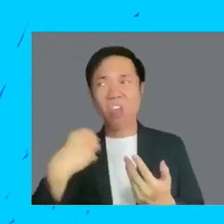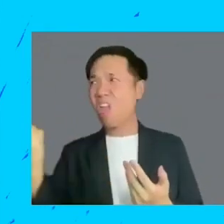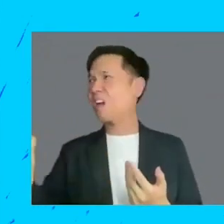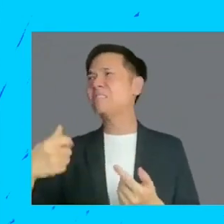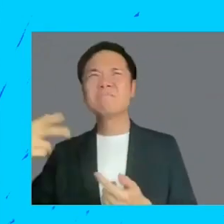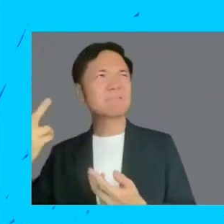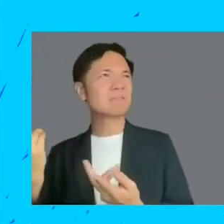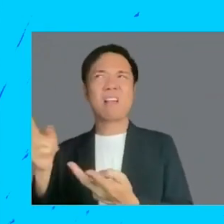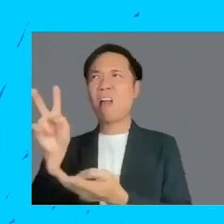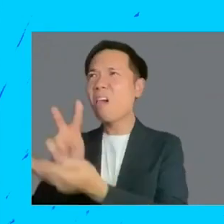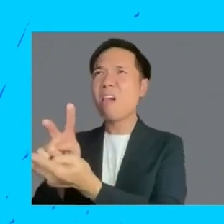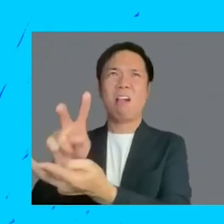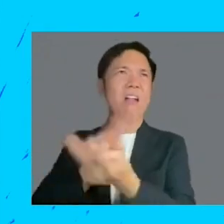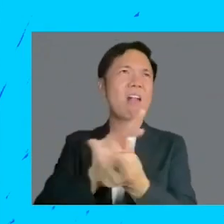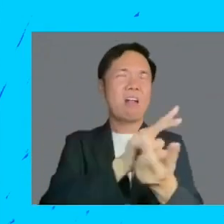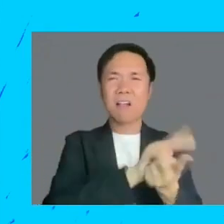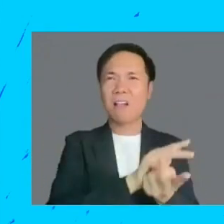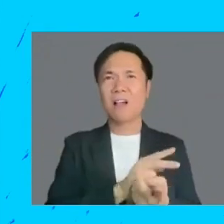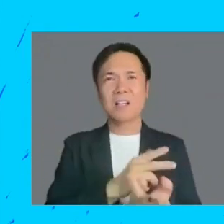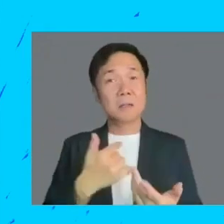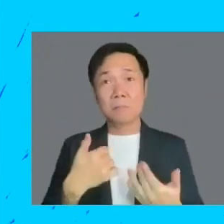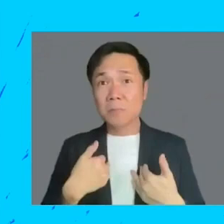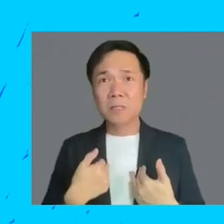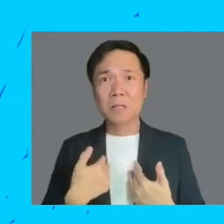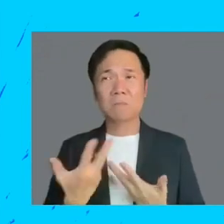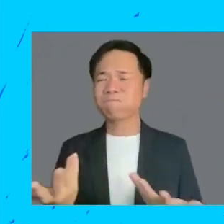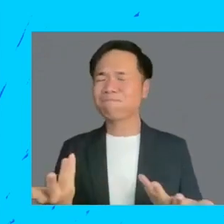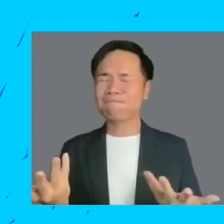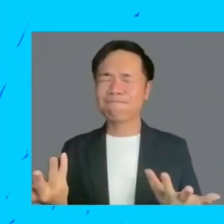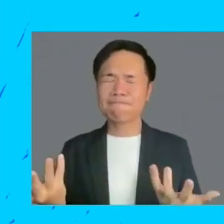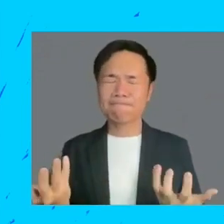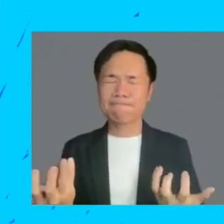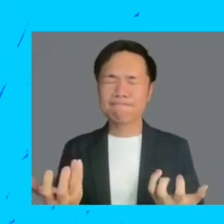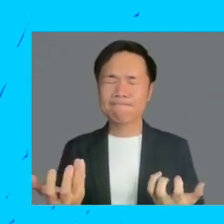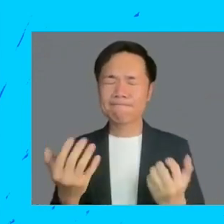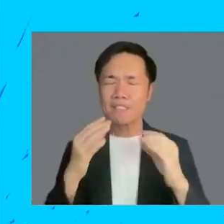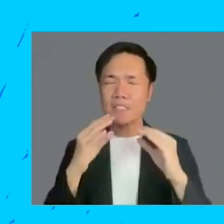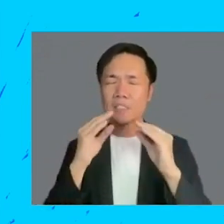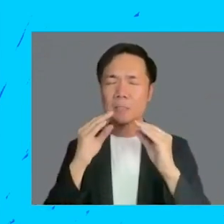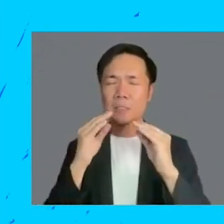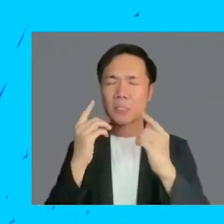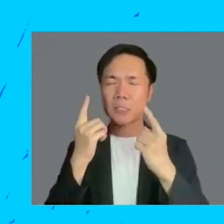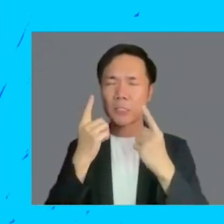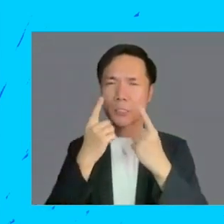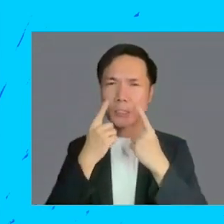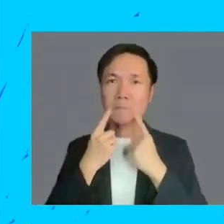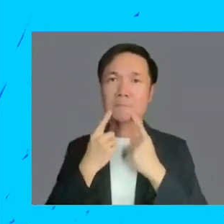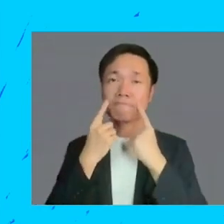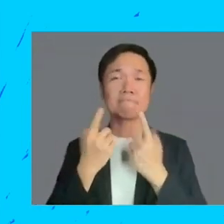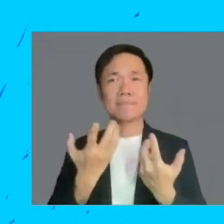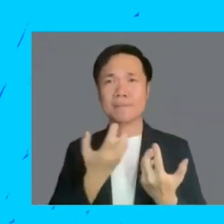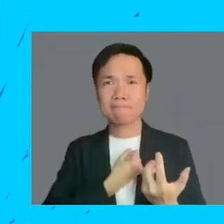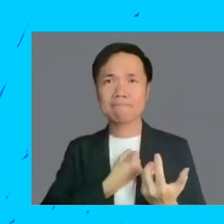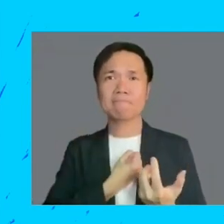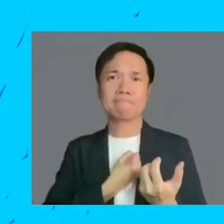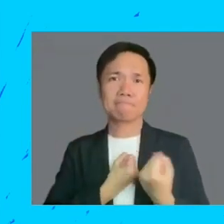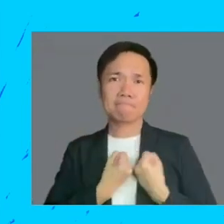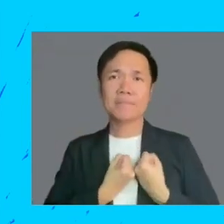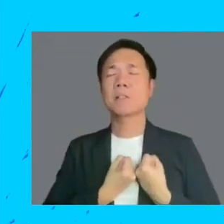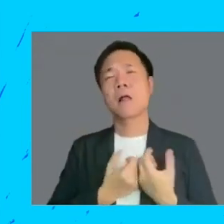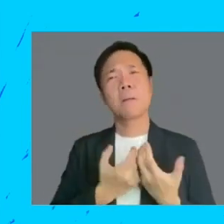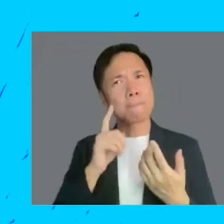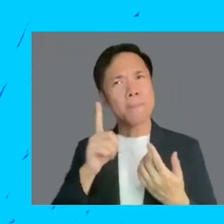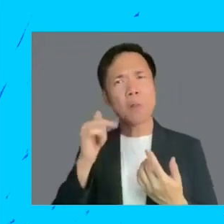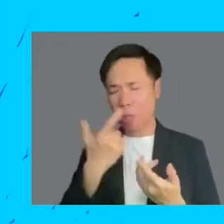lot of things, and it is very, very painful. So I hear someone who says it is painful, but we are working towards progressing.